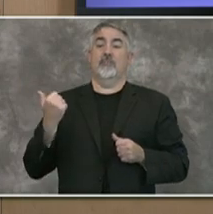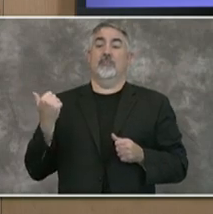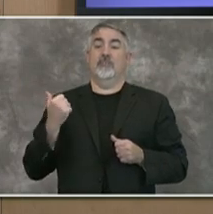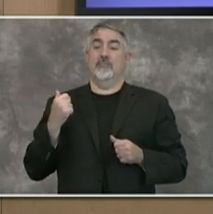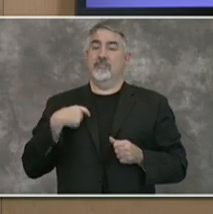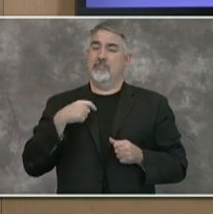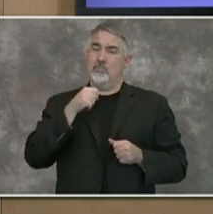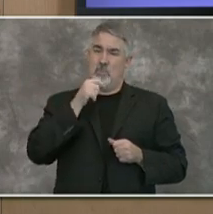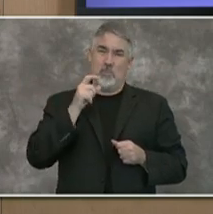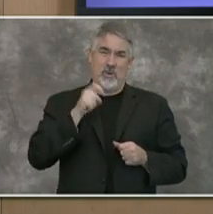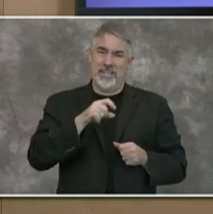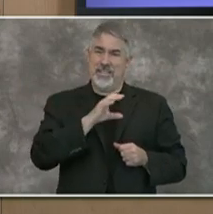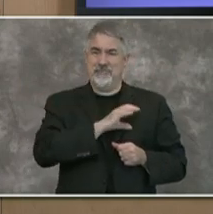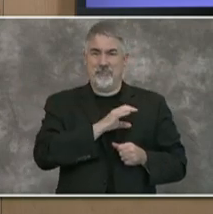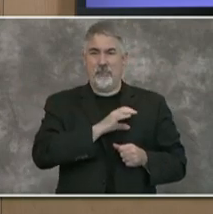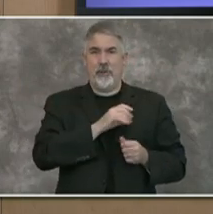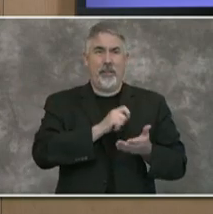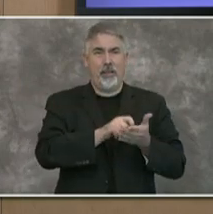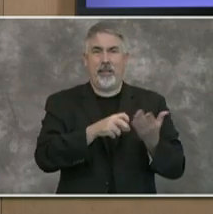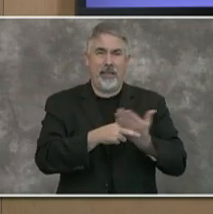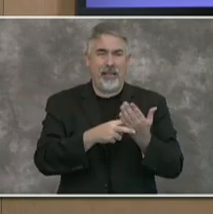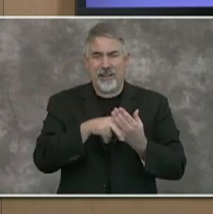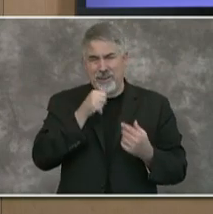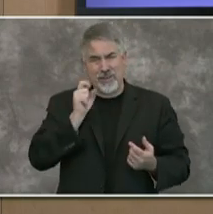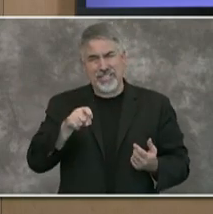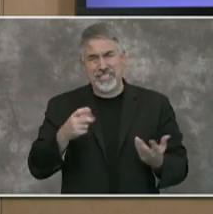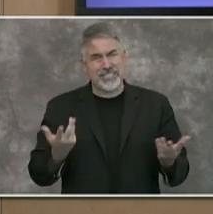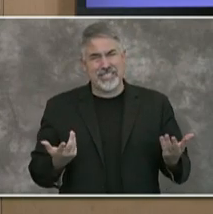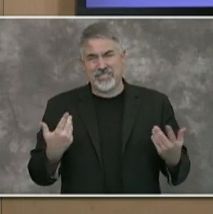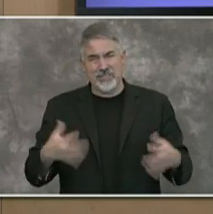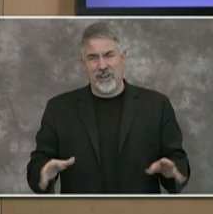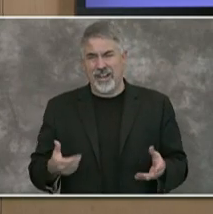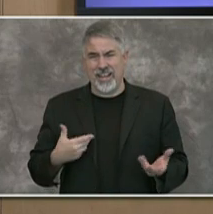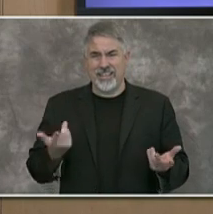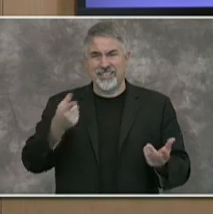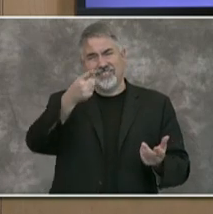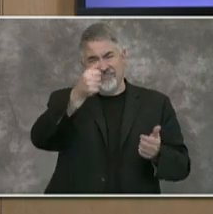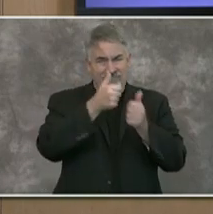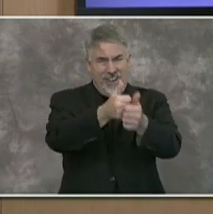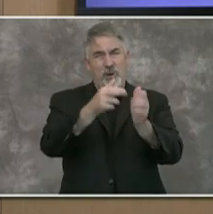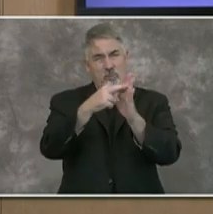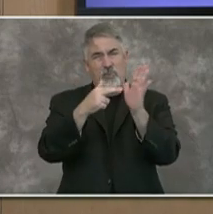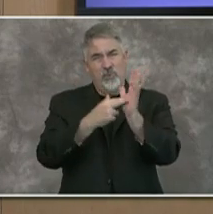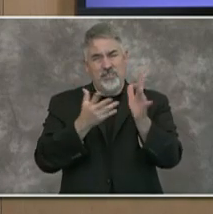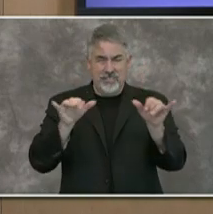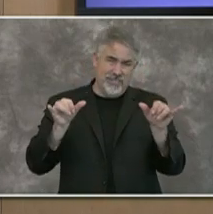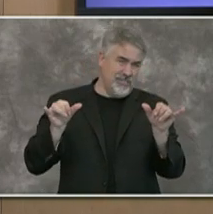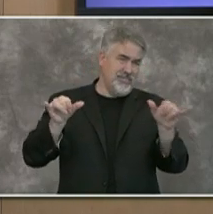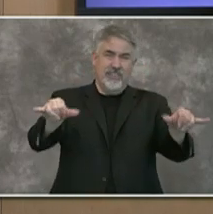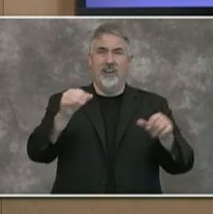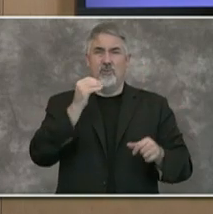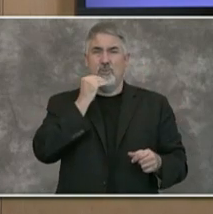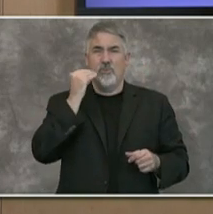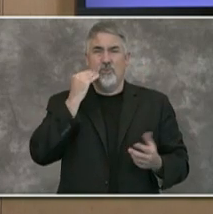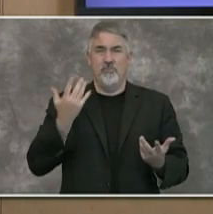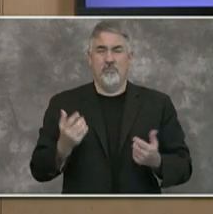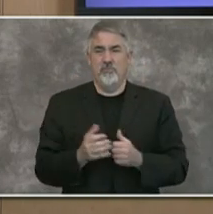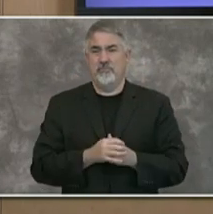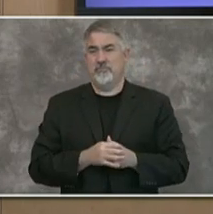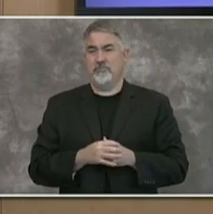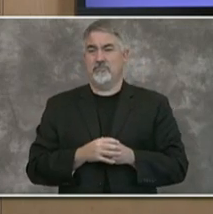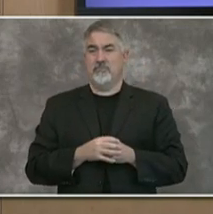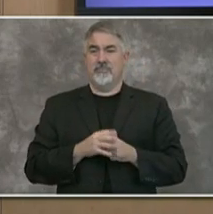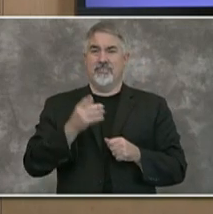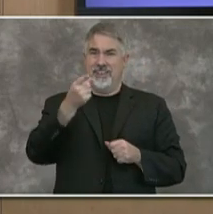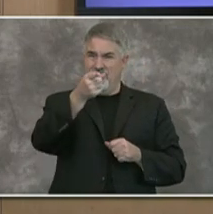law enforcement out writing tickets to people for doing things that not only should they not do things that are harmful to themselves. And so I'd